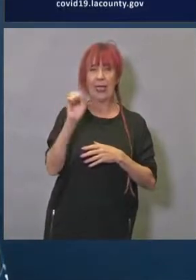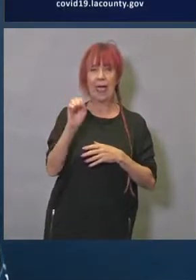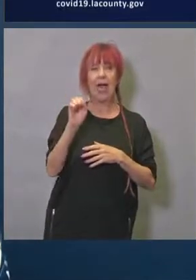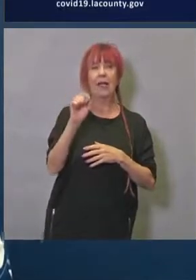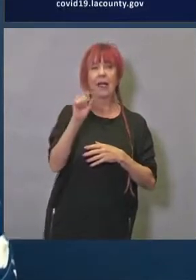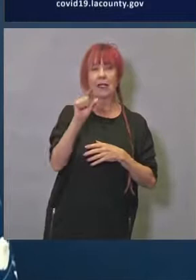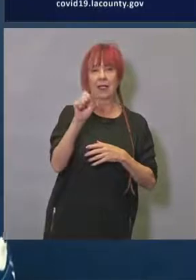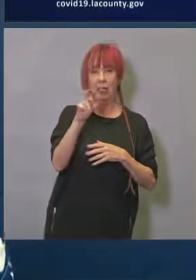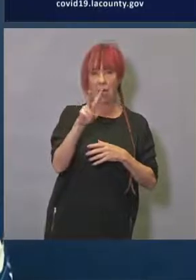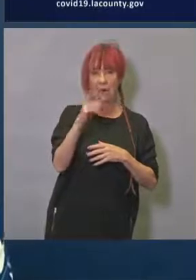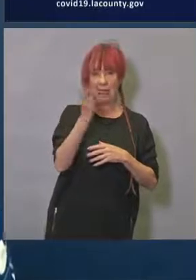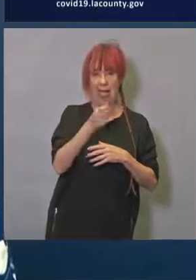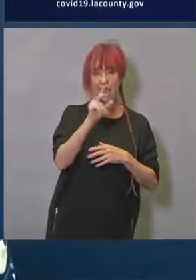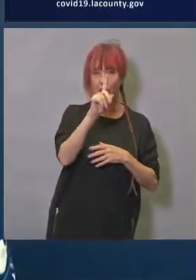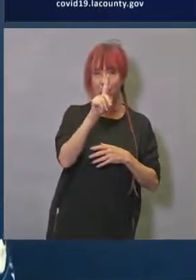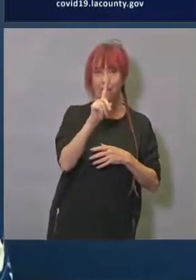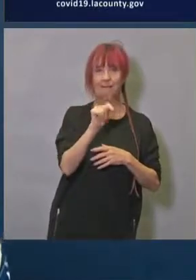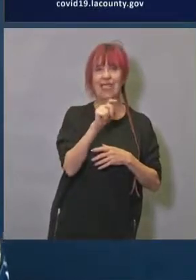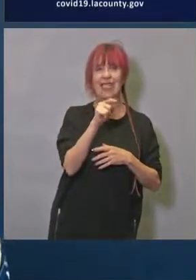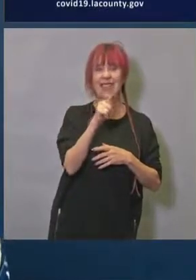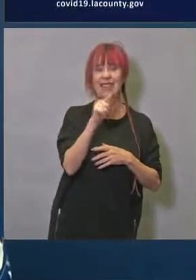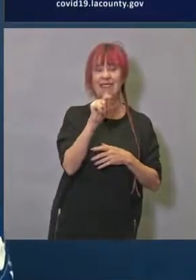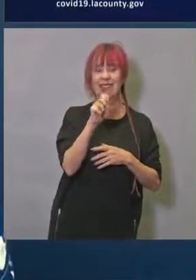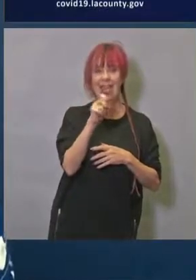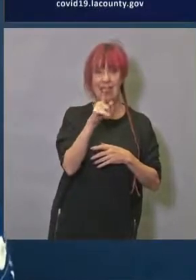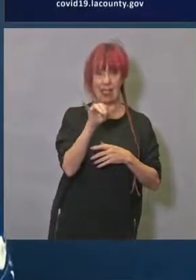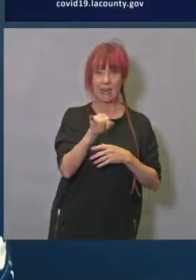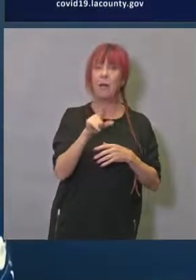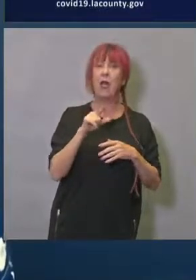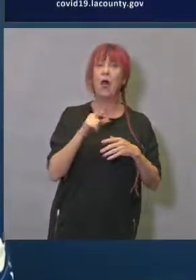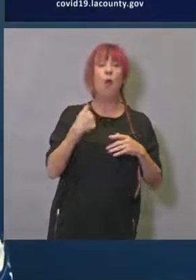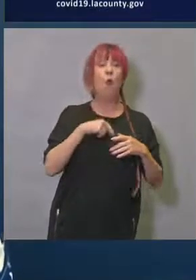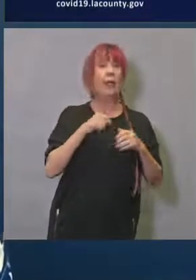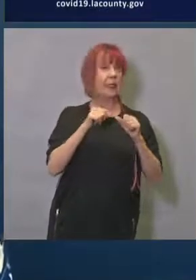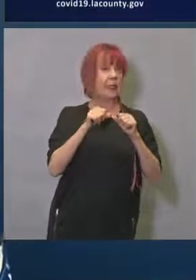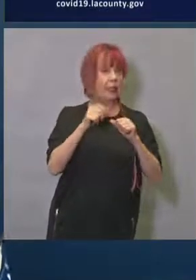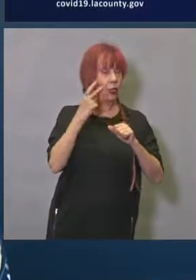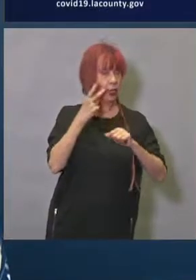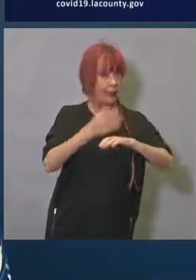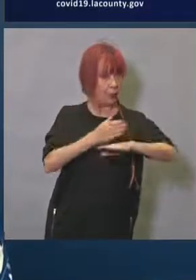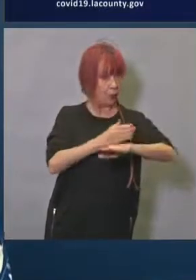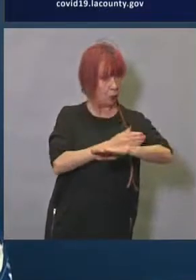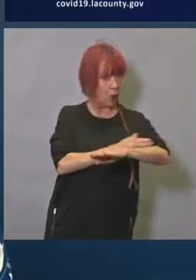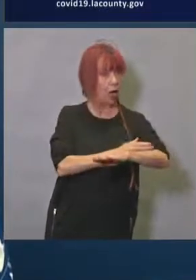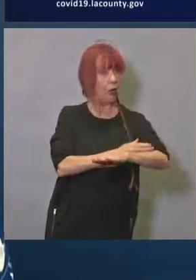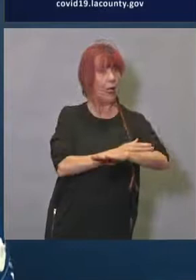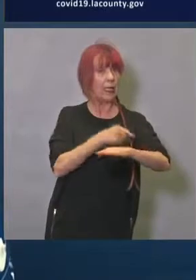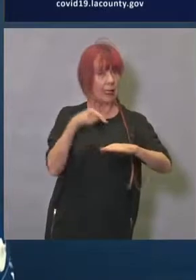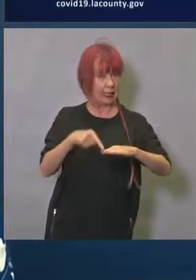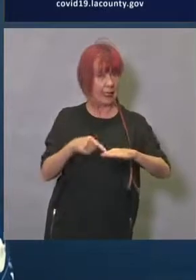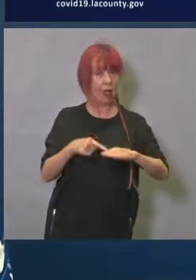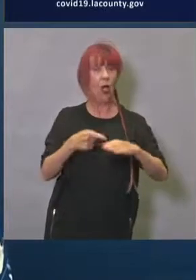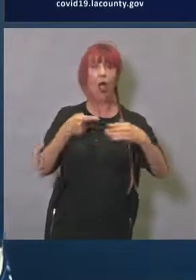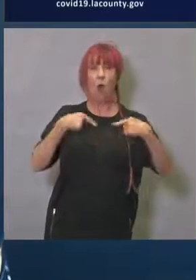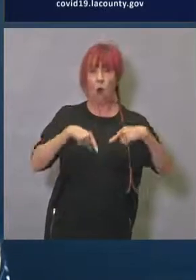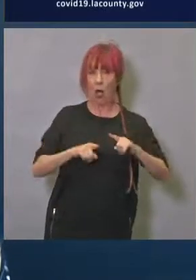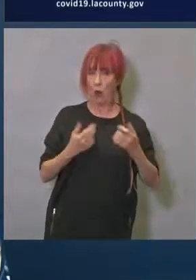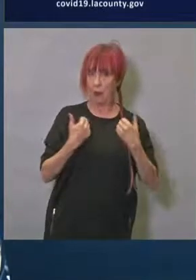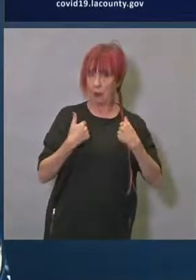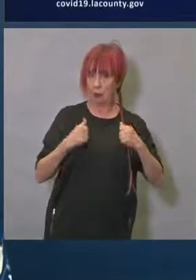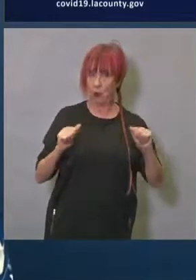covid19.lacounty.gov/testing. We continue to see marked progress here in the county as we move forward with our efforts to